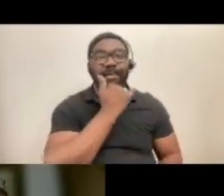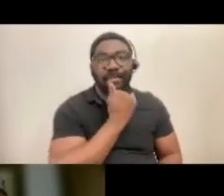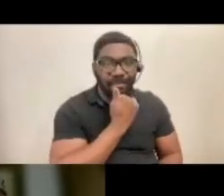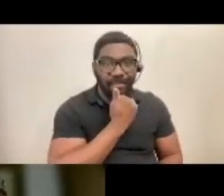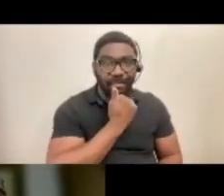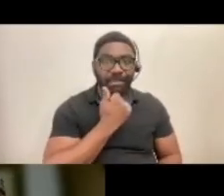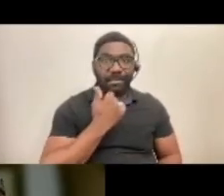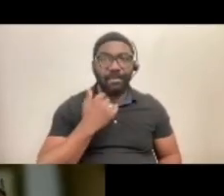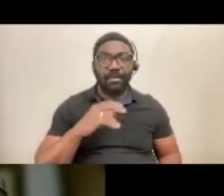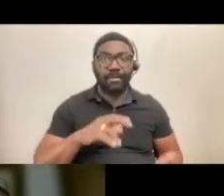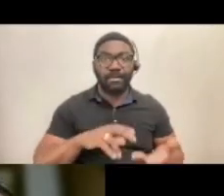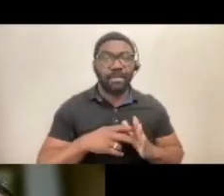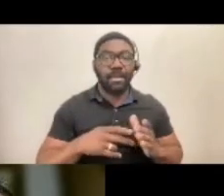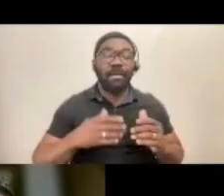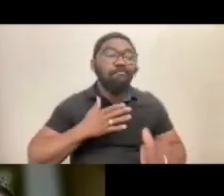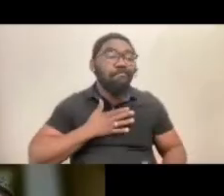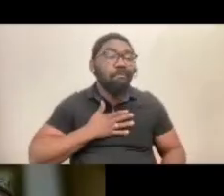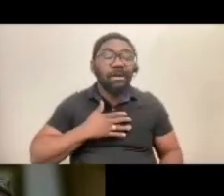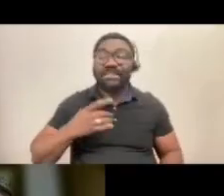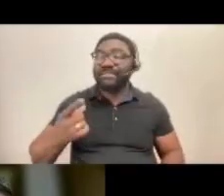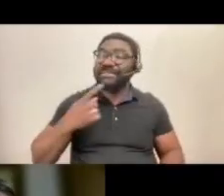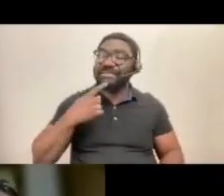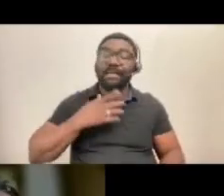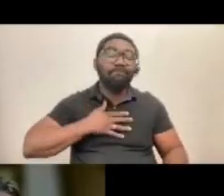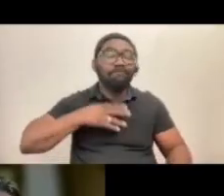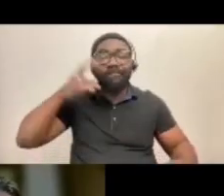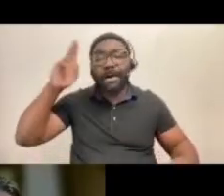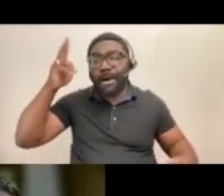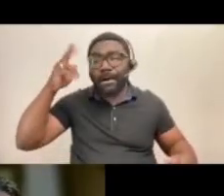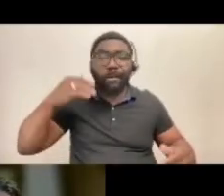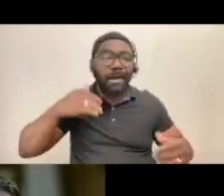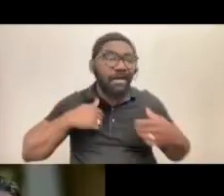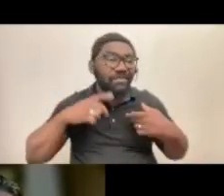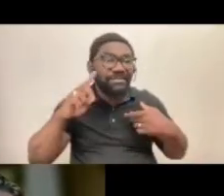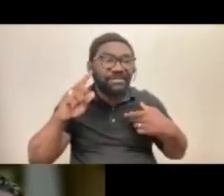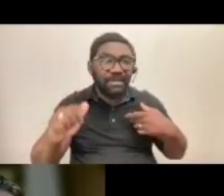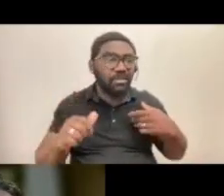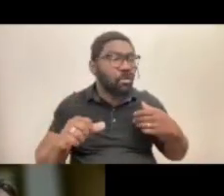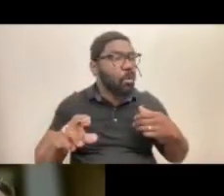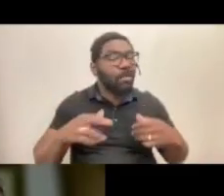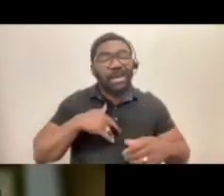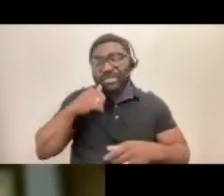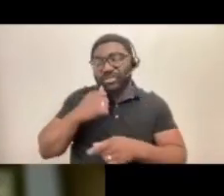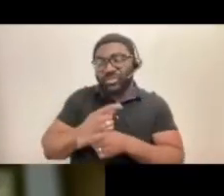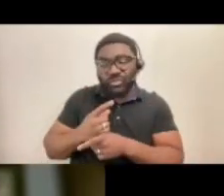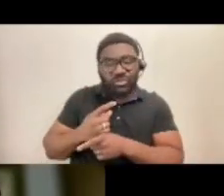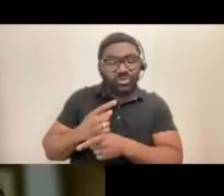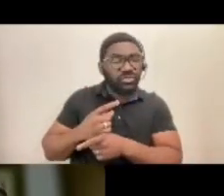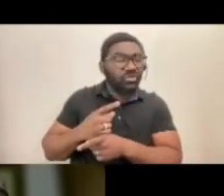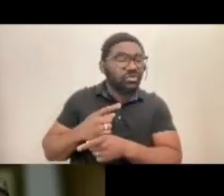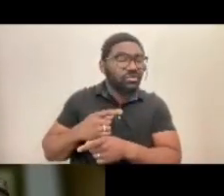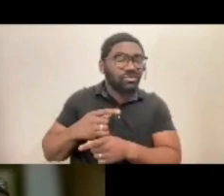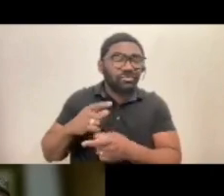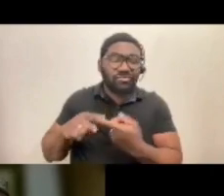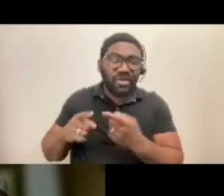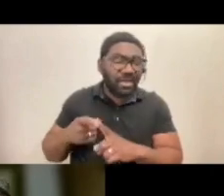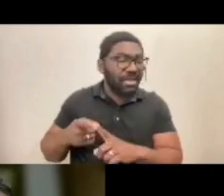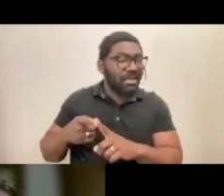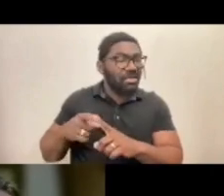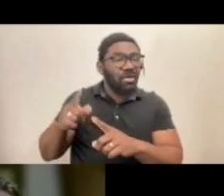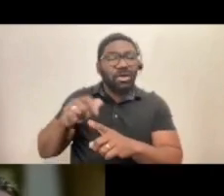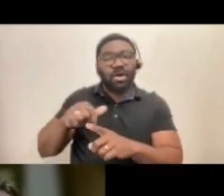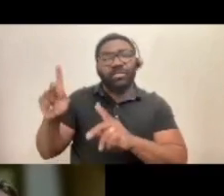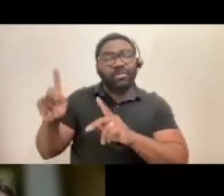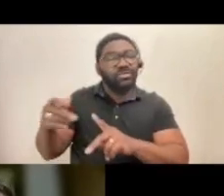was a case of my uncle has a disability, or, my sister's brother's friend, that like works